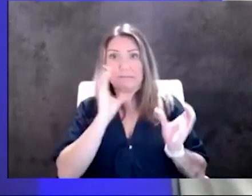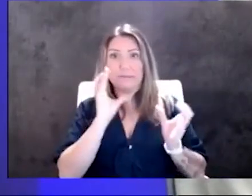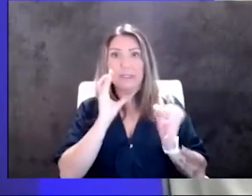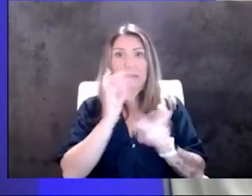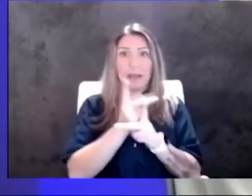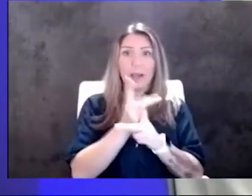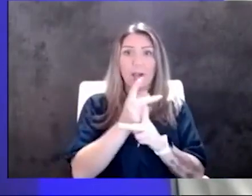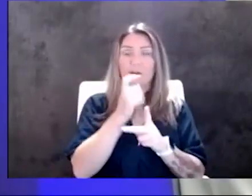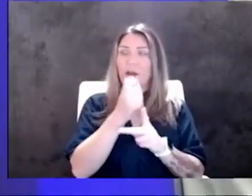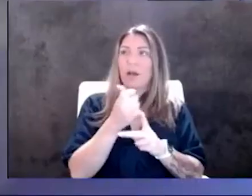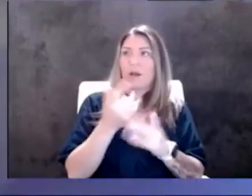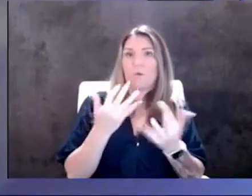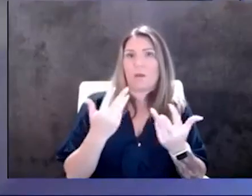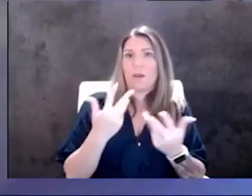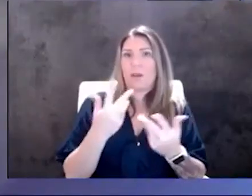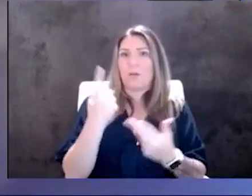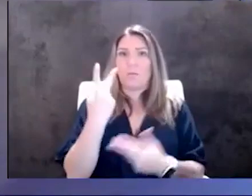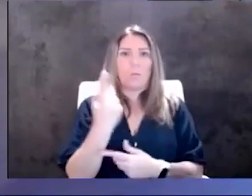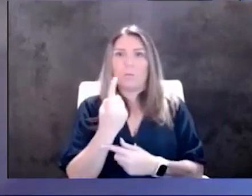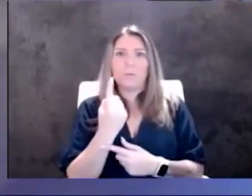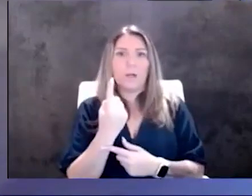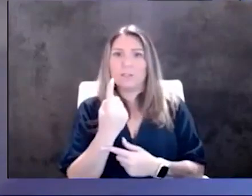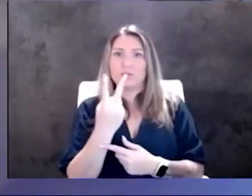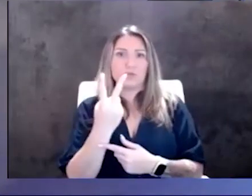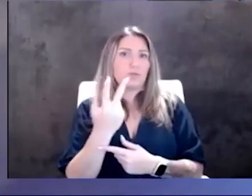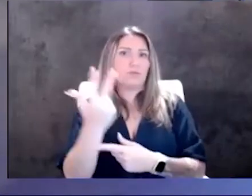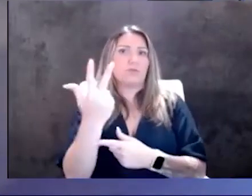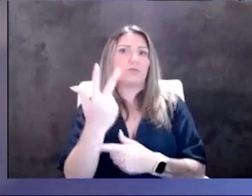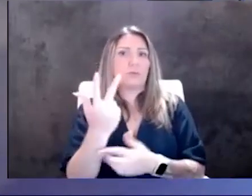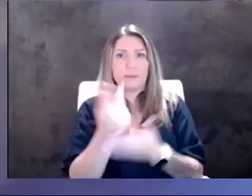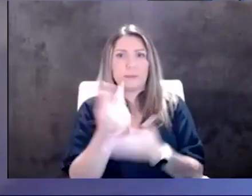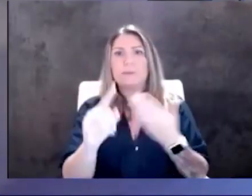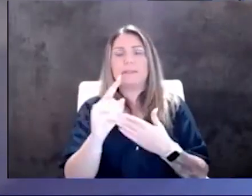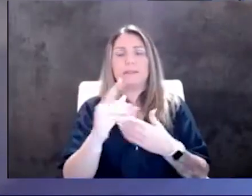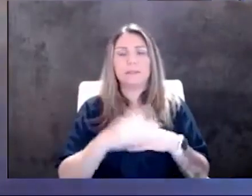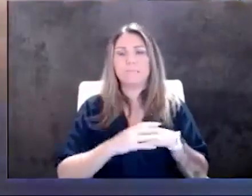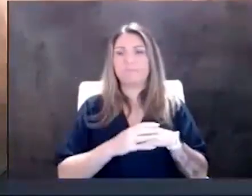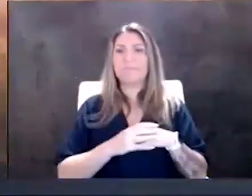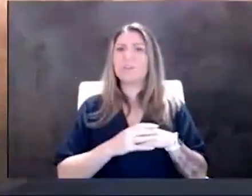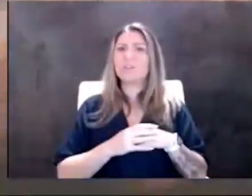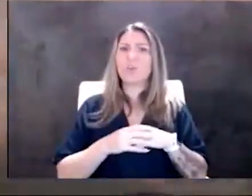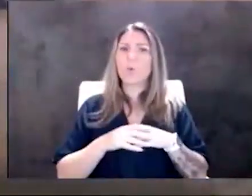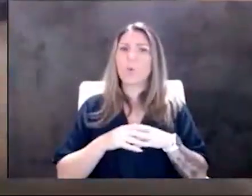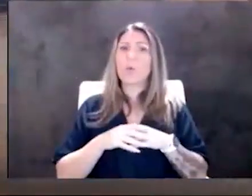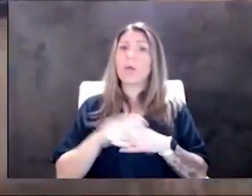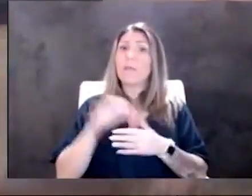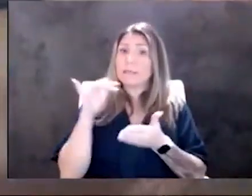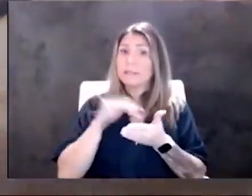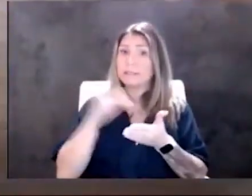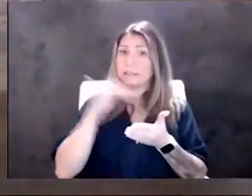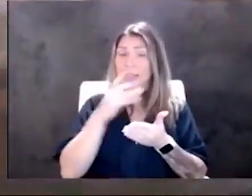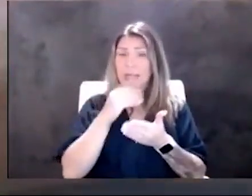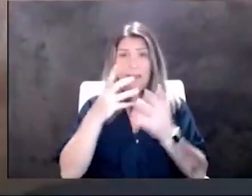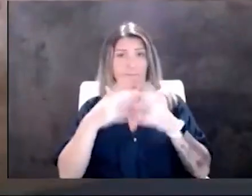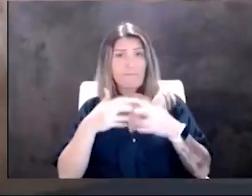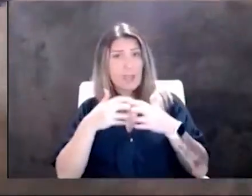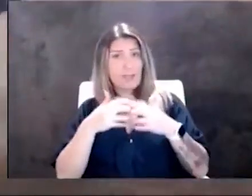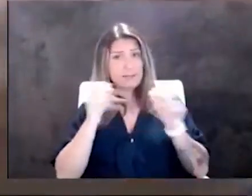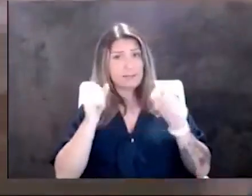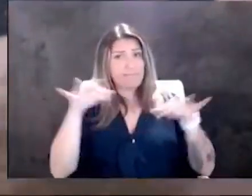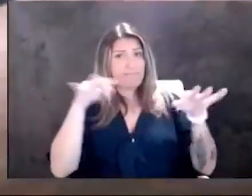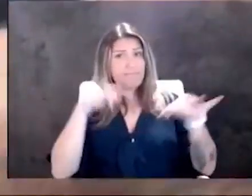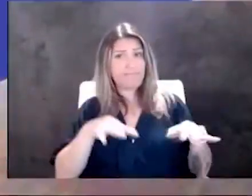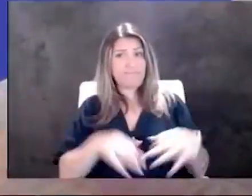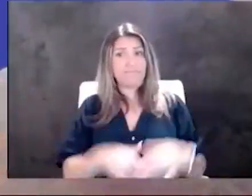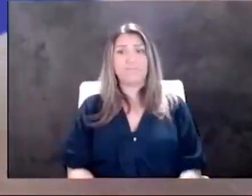3, 4 weeks. So let's talk a little bit about the trial and the device involved in this. So just walk us through that. Yeah.